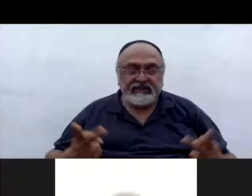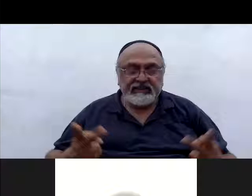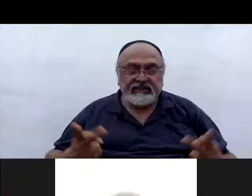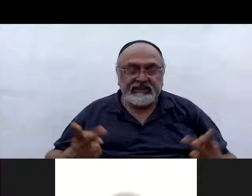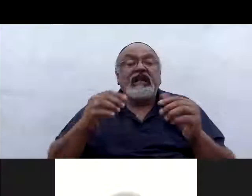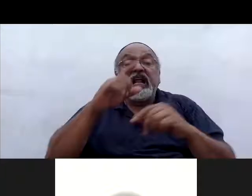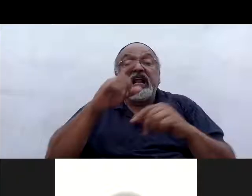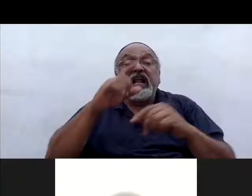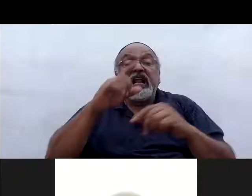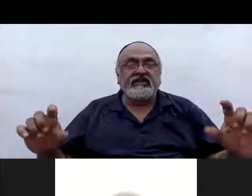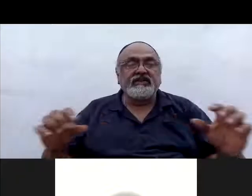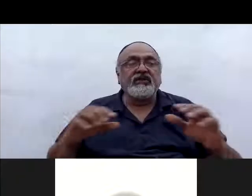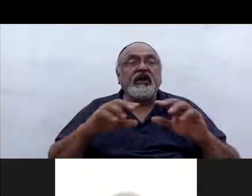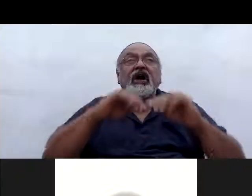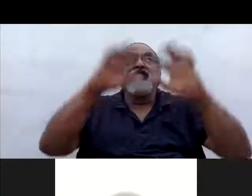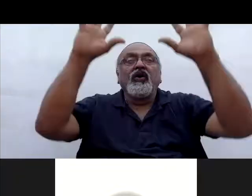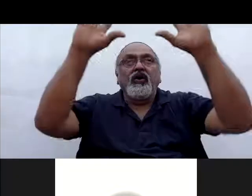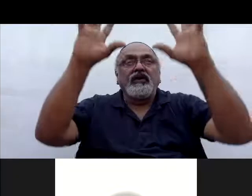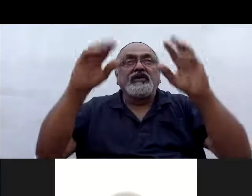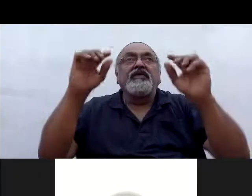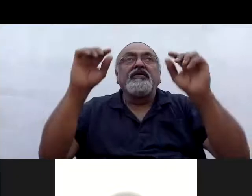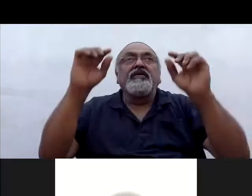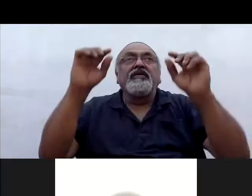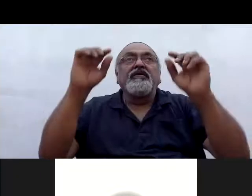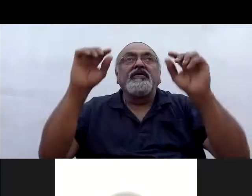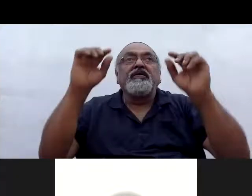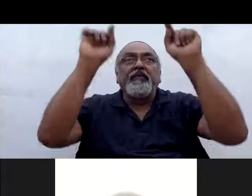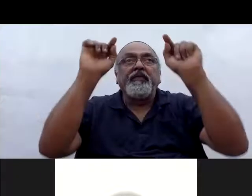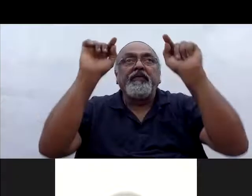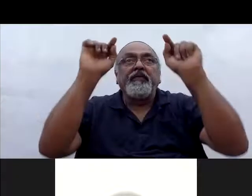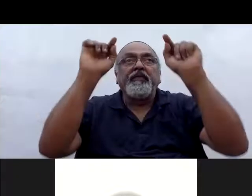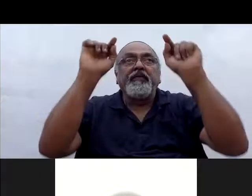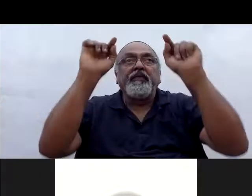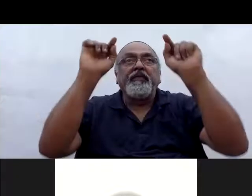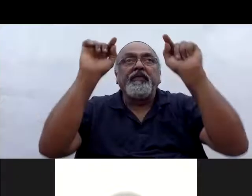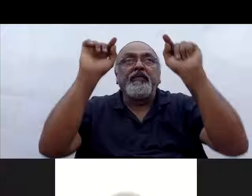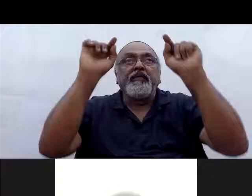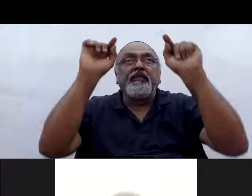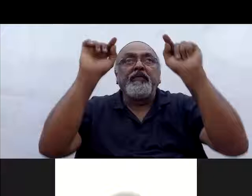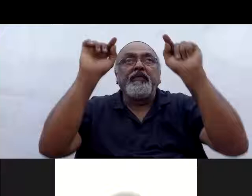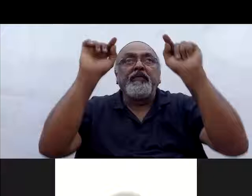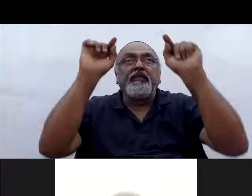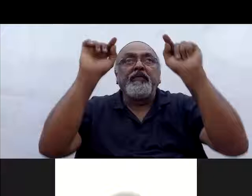in the last paragraphs of the judgment. Also, not to forget,